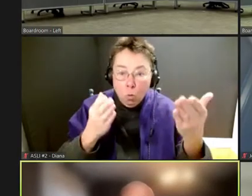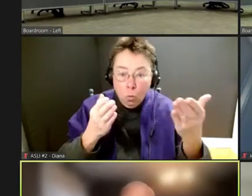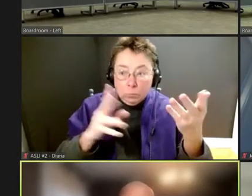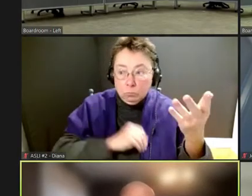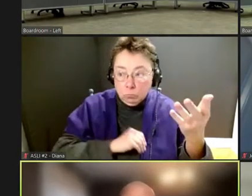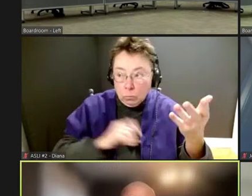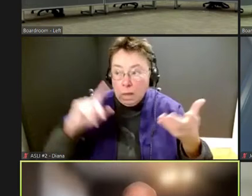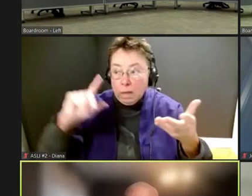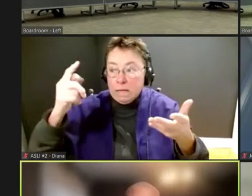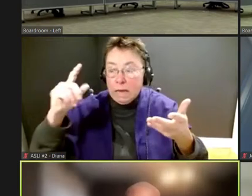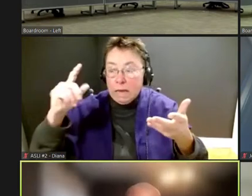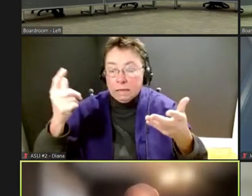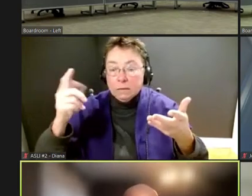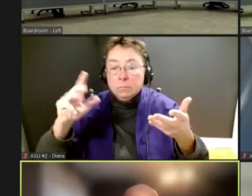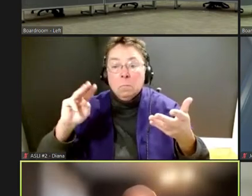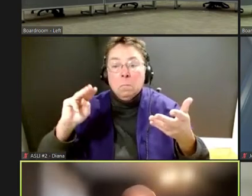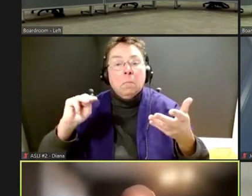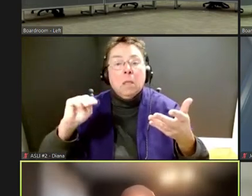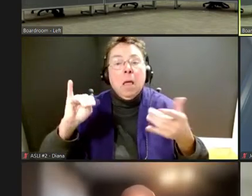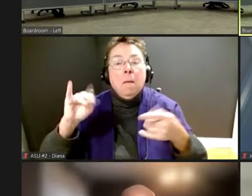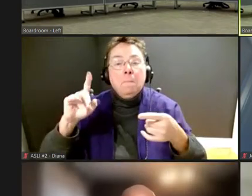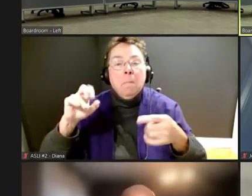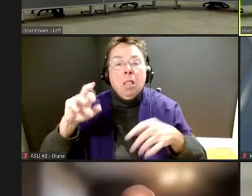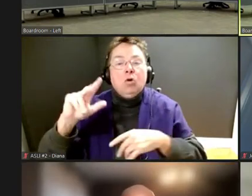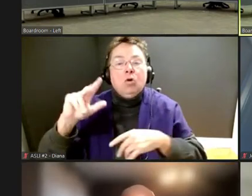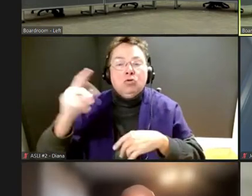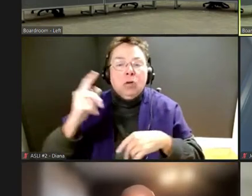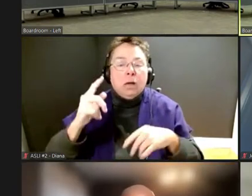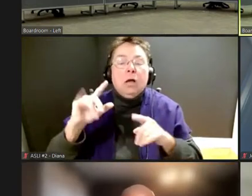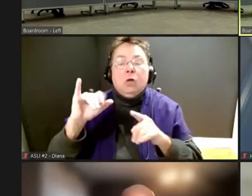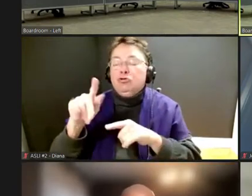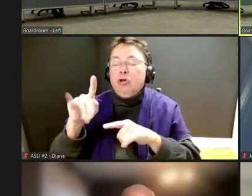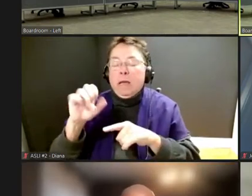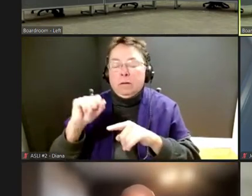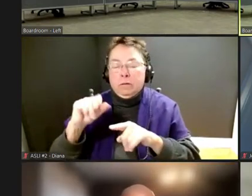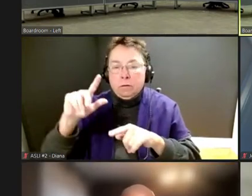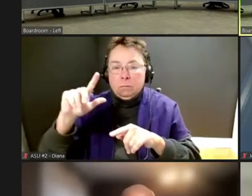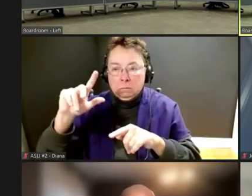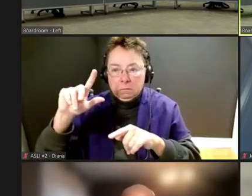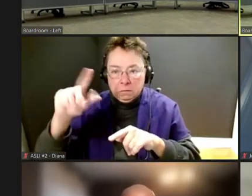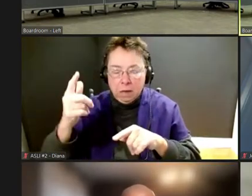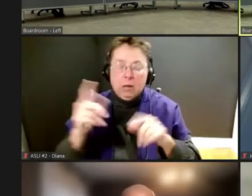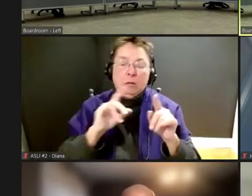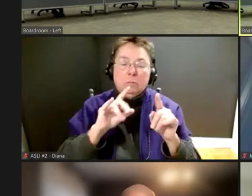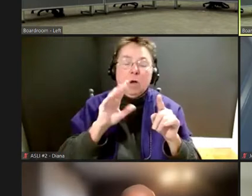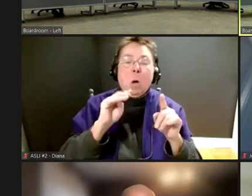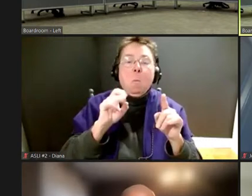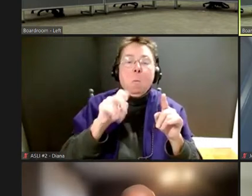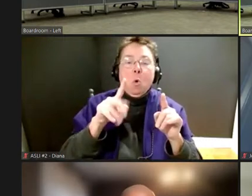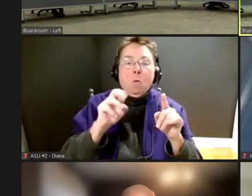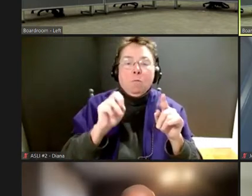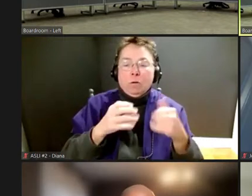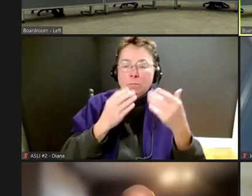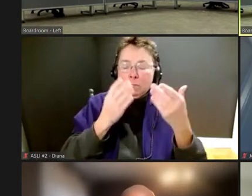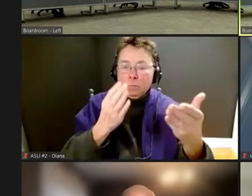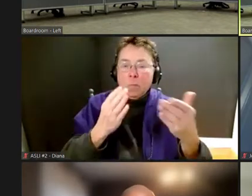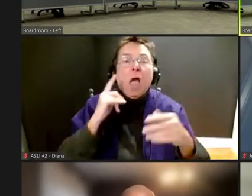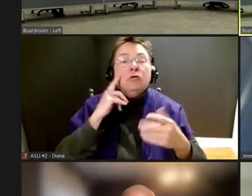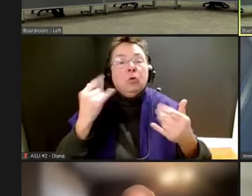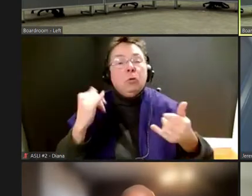Second. Director Miller, second by Director Jakes. Chairman, we may move to agenda items number